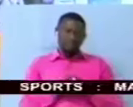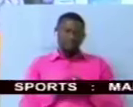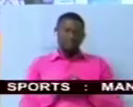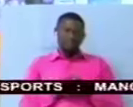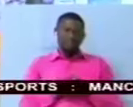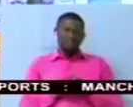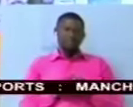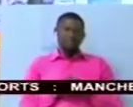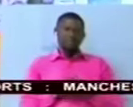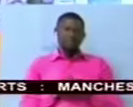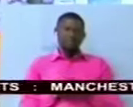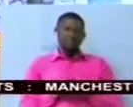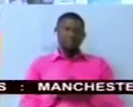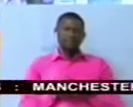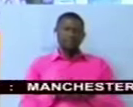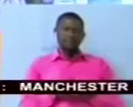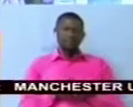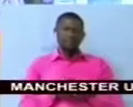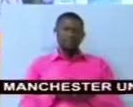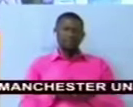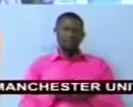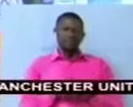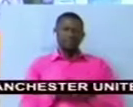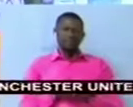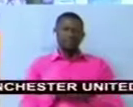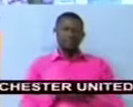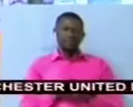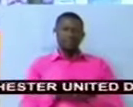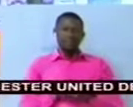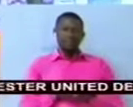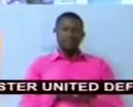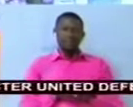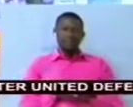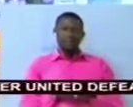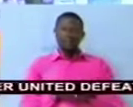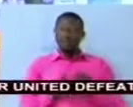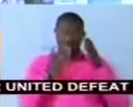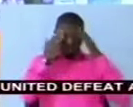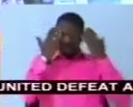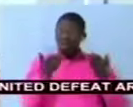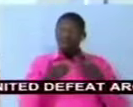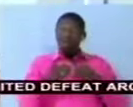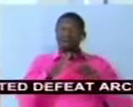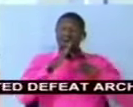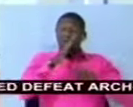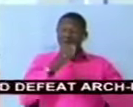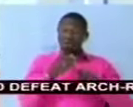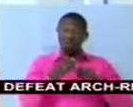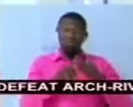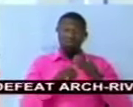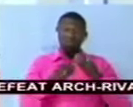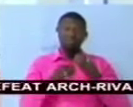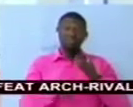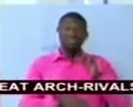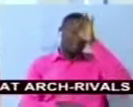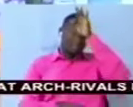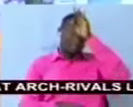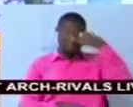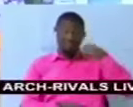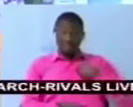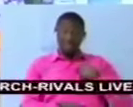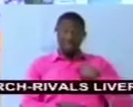drug squad ño seetu walu drug ci rew mi fi. No matter how low educated I am, I know that drug squad is responsible of